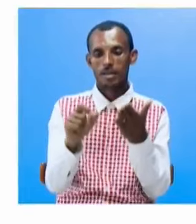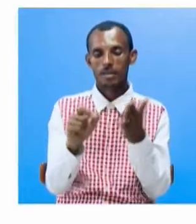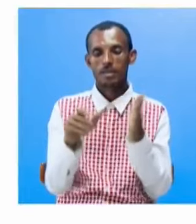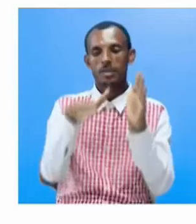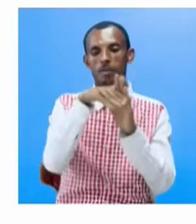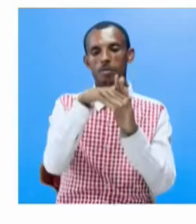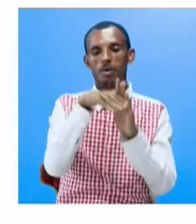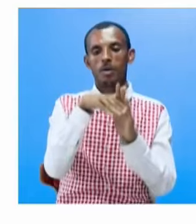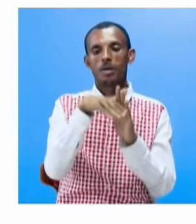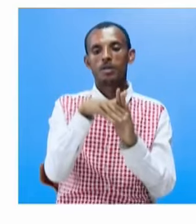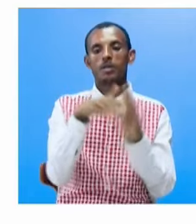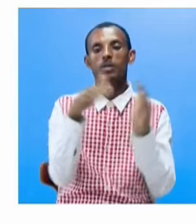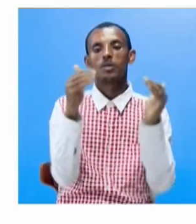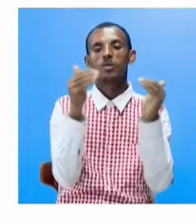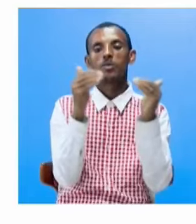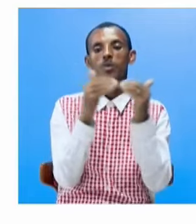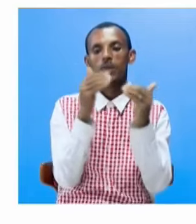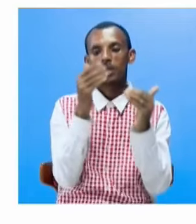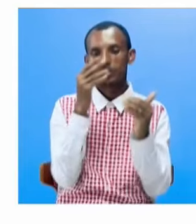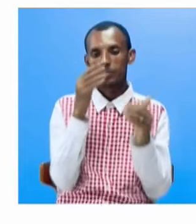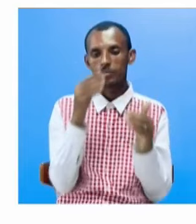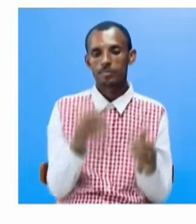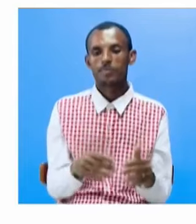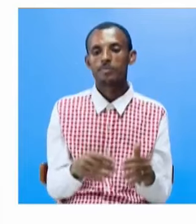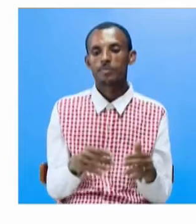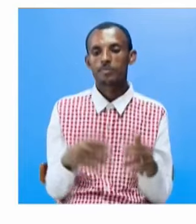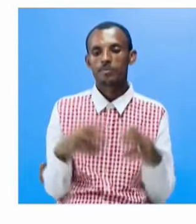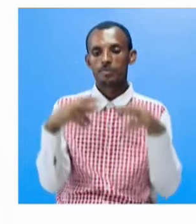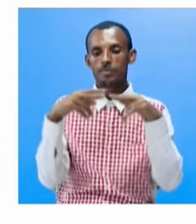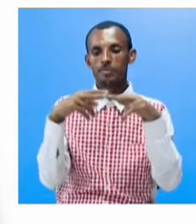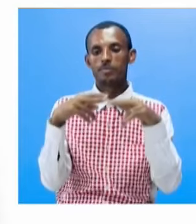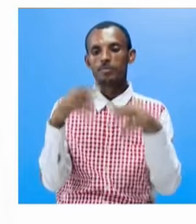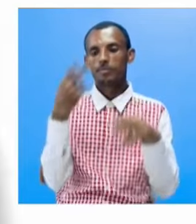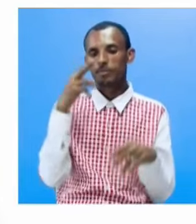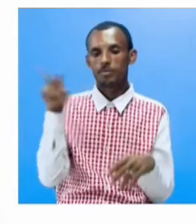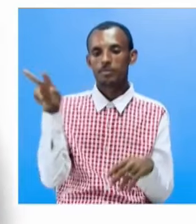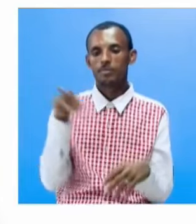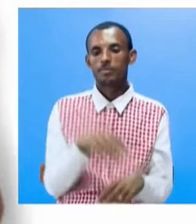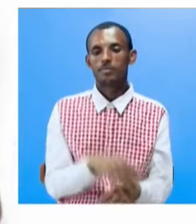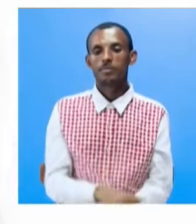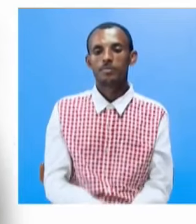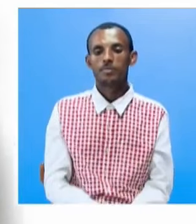for congruent. This means it is congruent, the symbol.